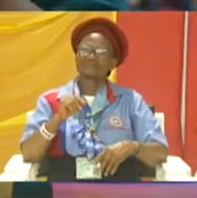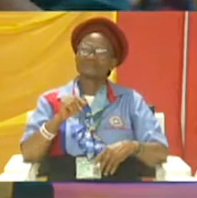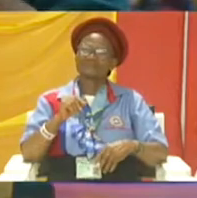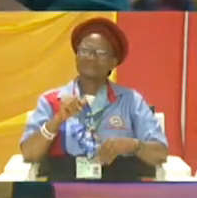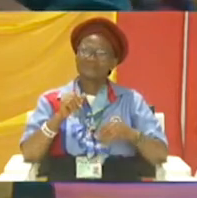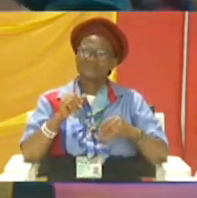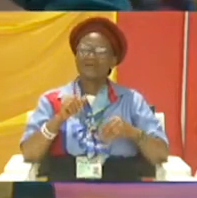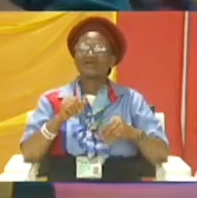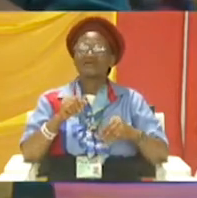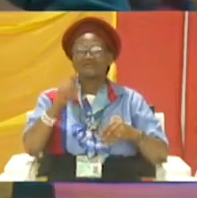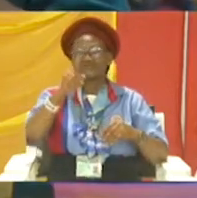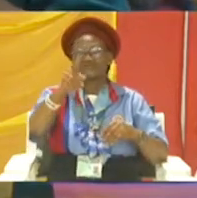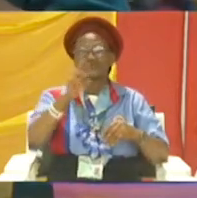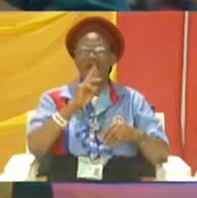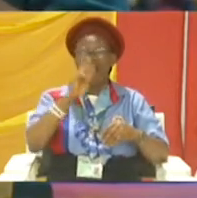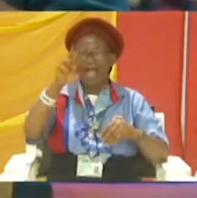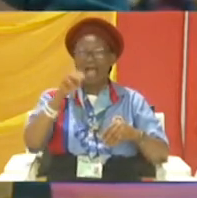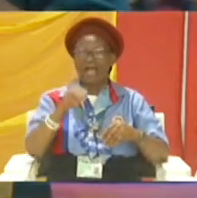spirit.